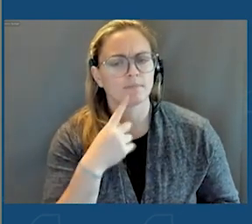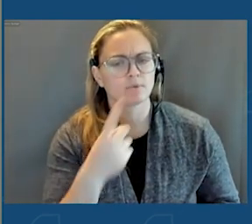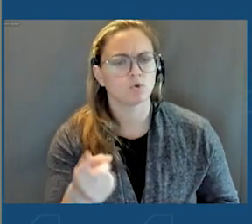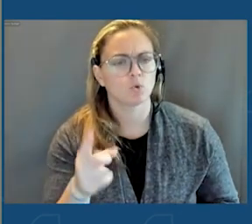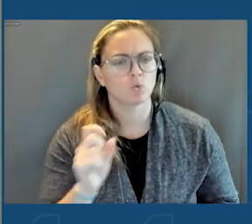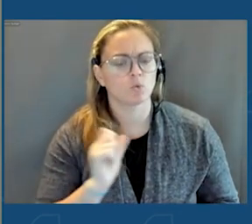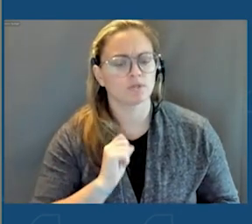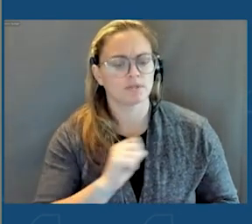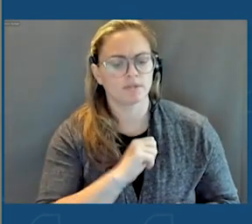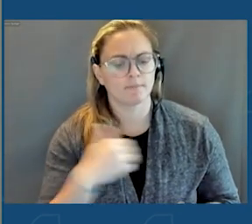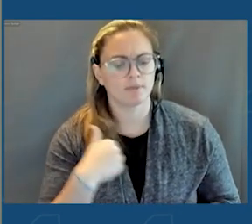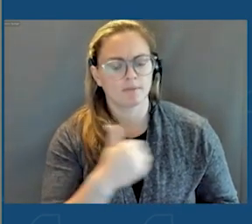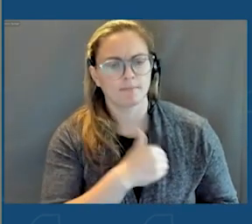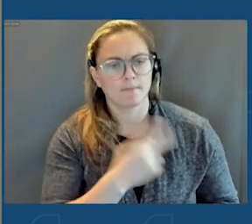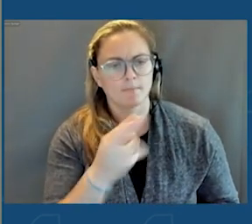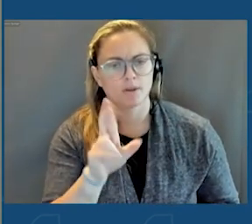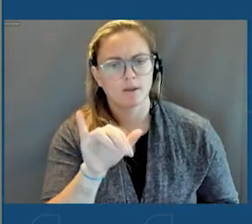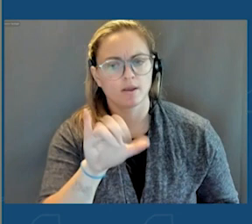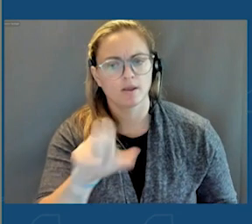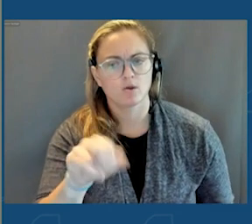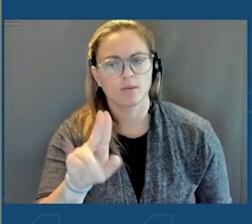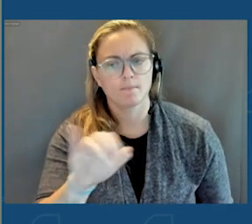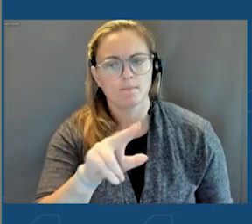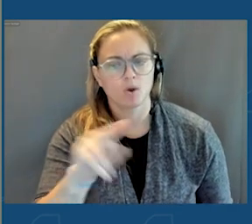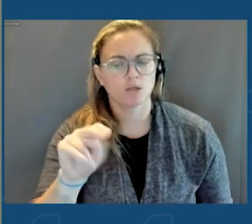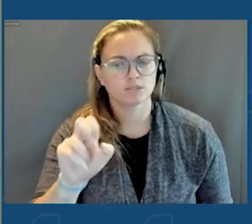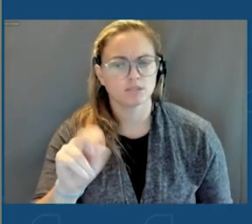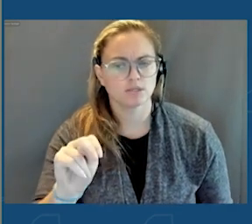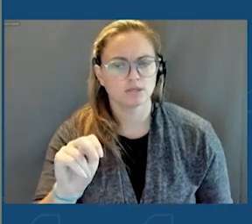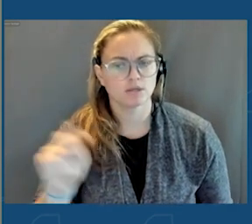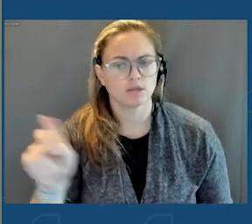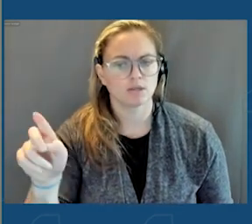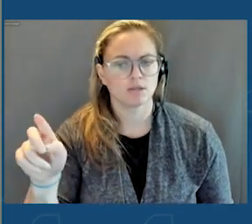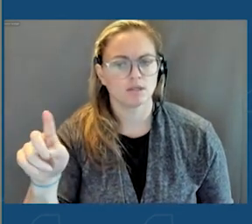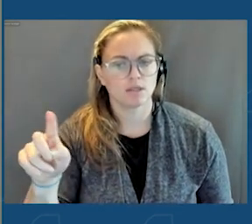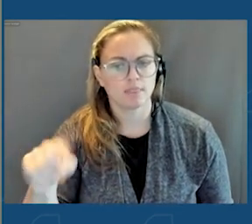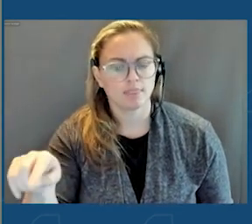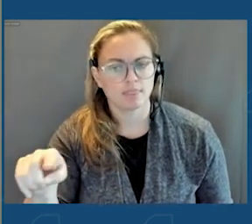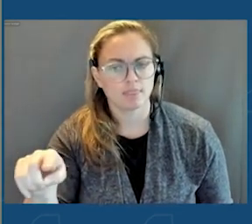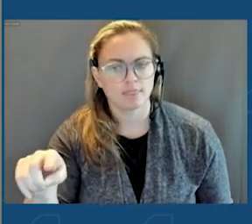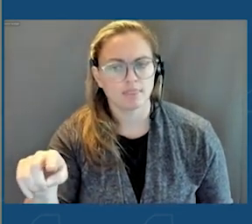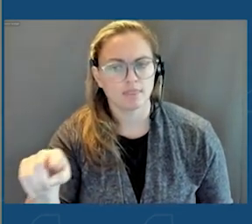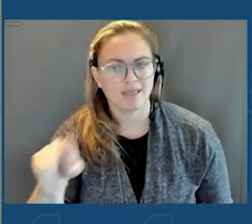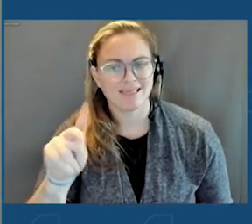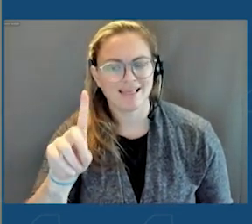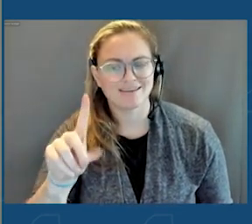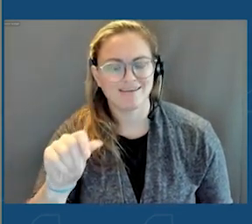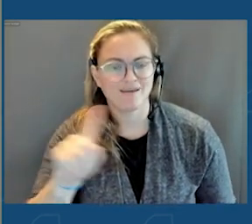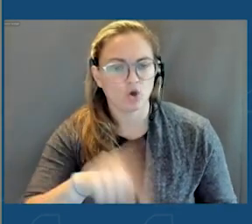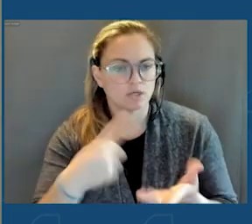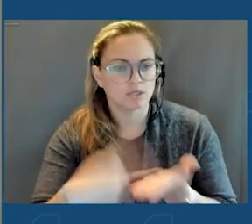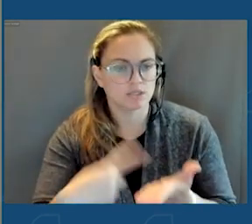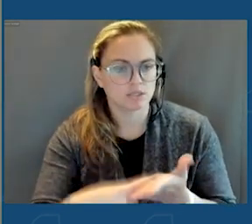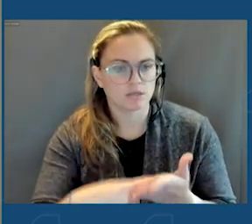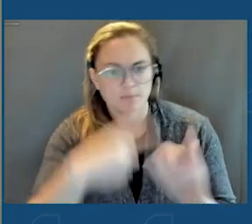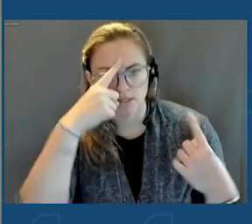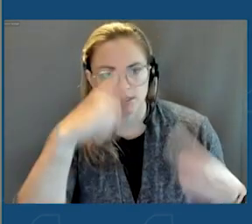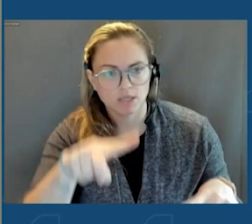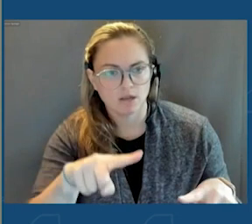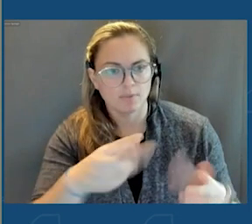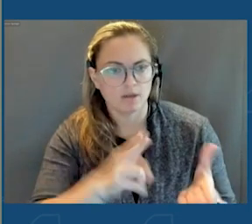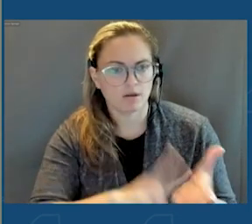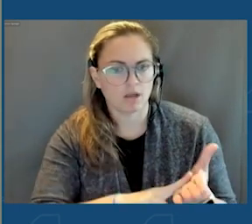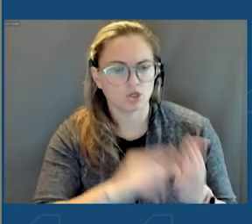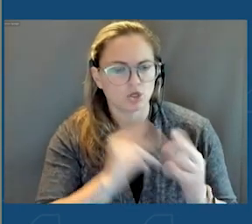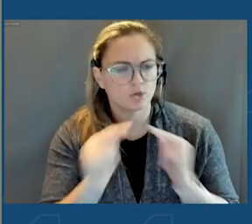Bronson and representatives of the Housing and Gaming Trades Council that they'd signed NDAs forbidding them from discussing details of the Seneca Compact negotiation. Were